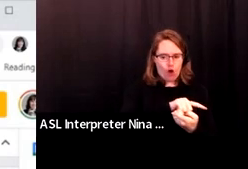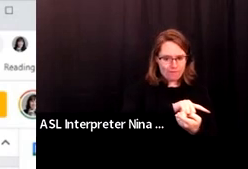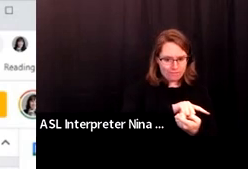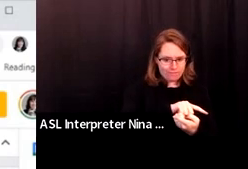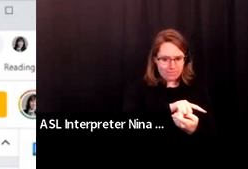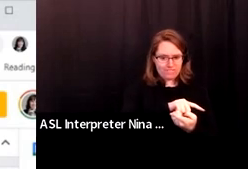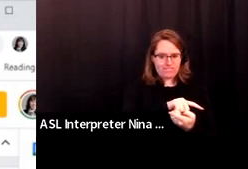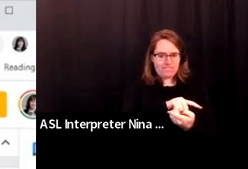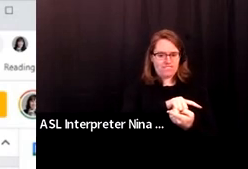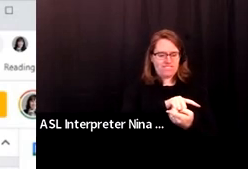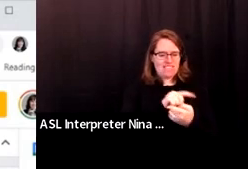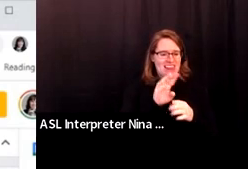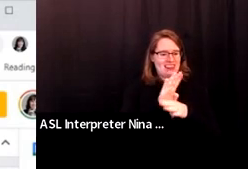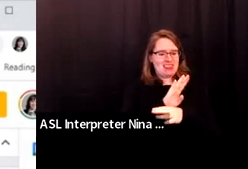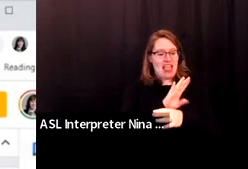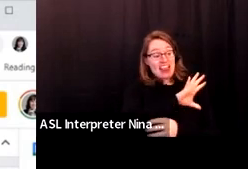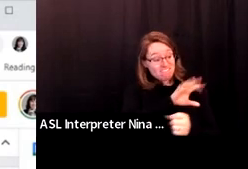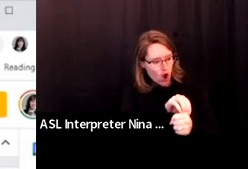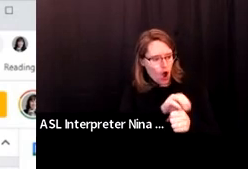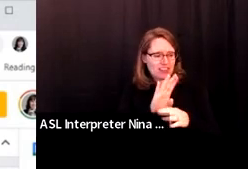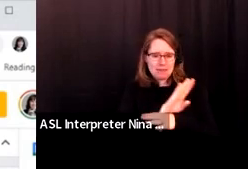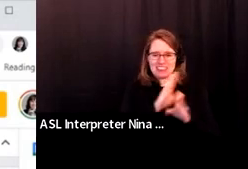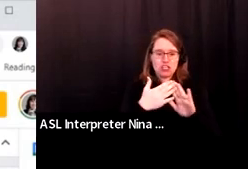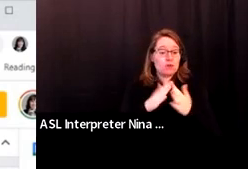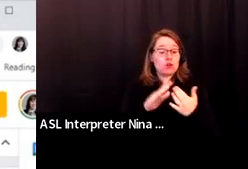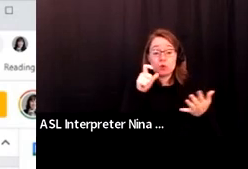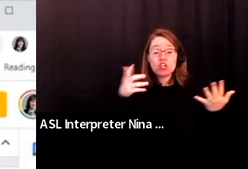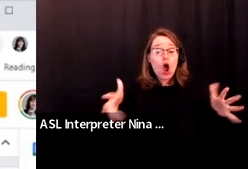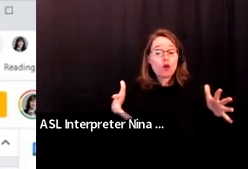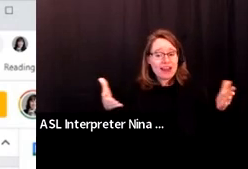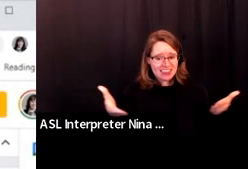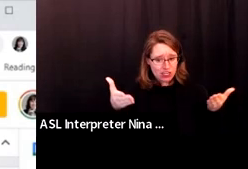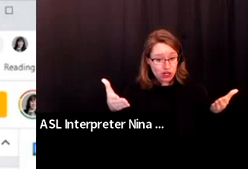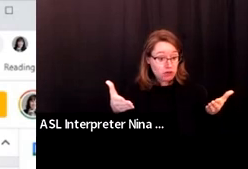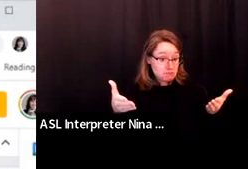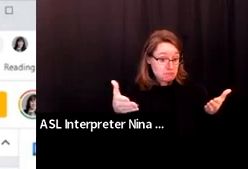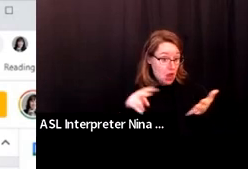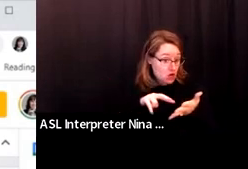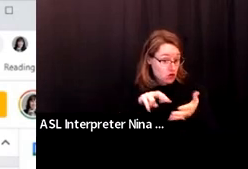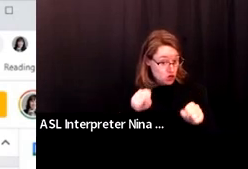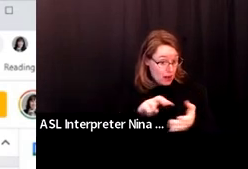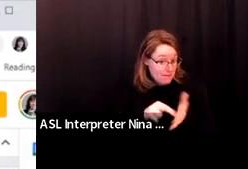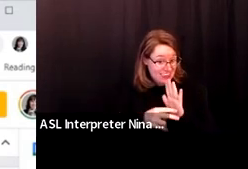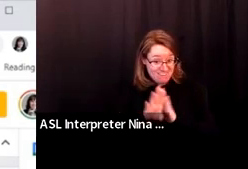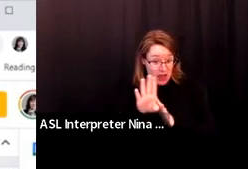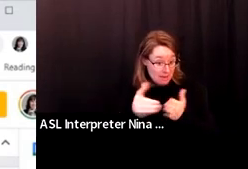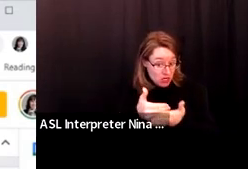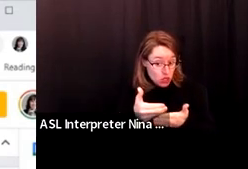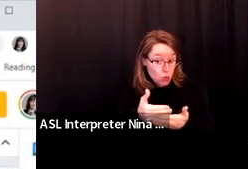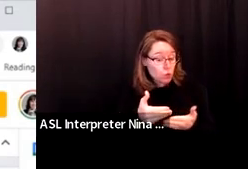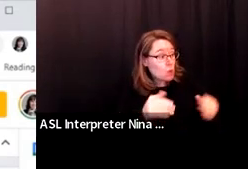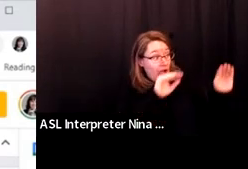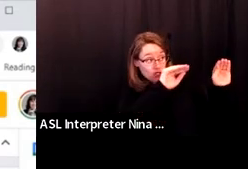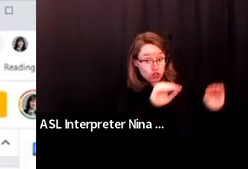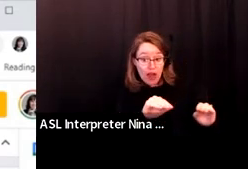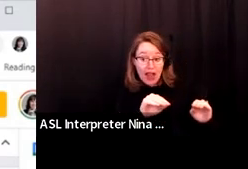business community that we have here, and that could include developing new, whether that's attracting or developing organically. But